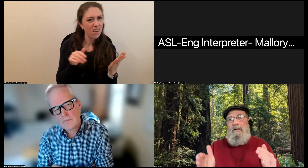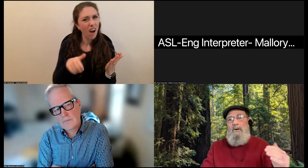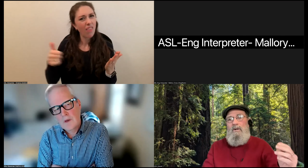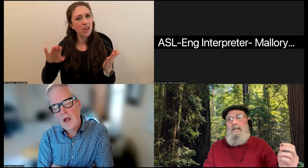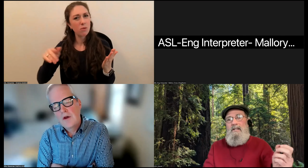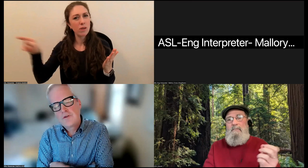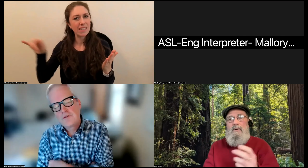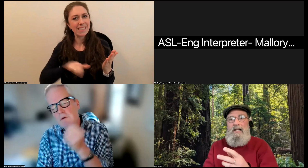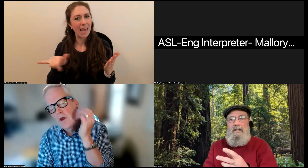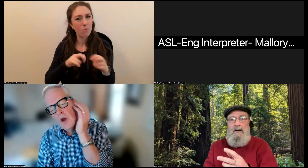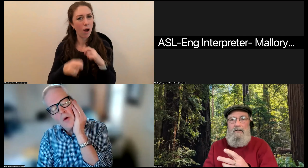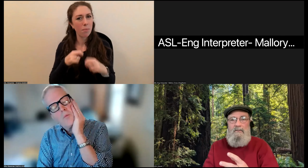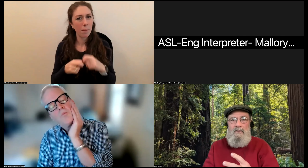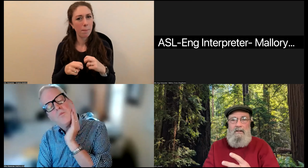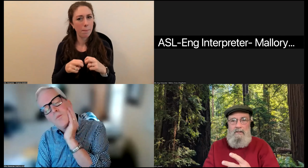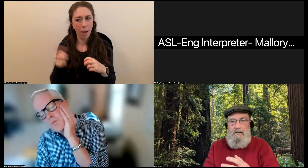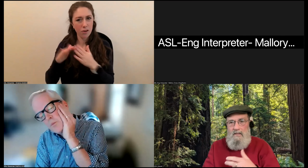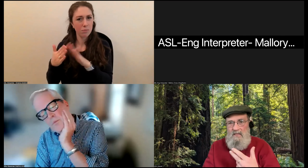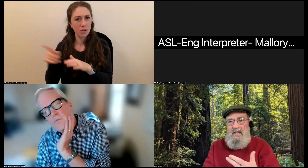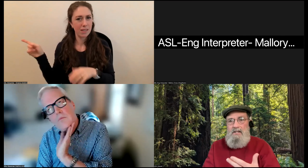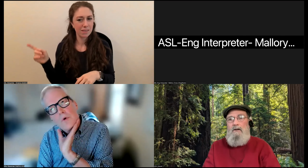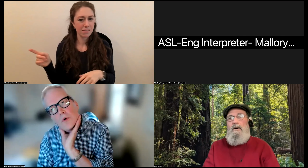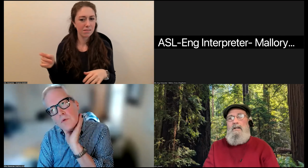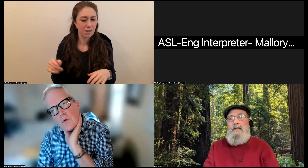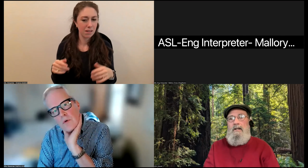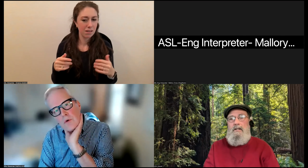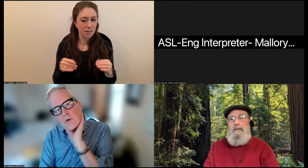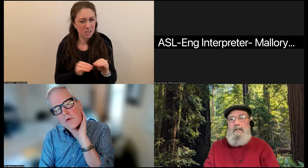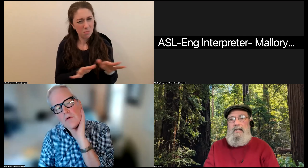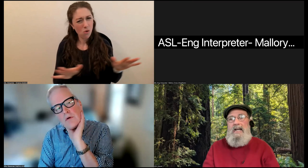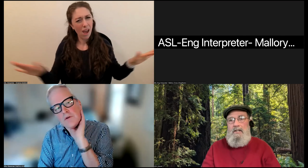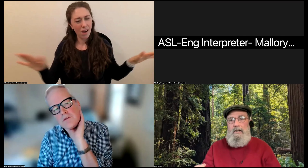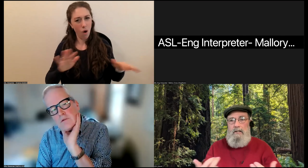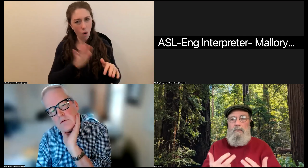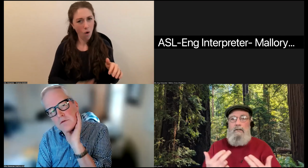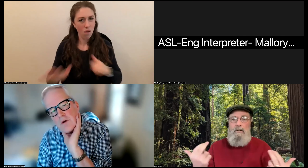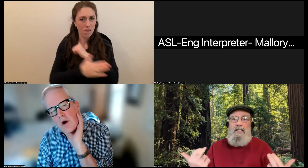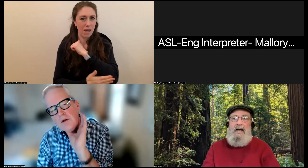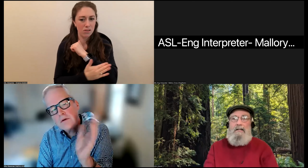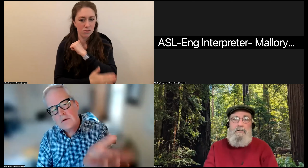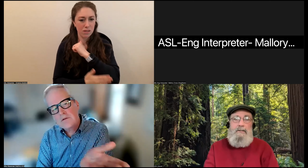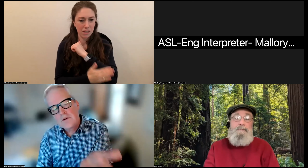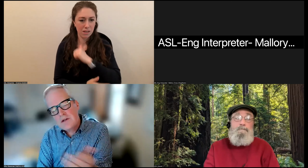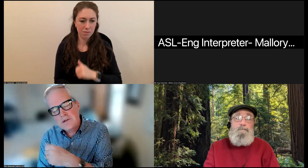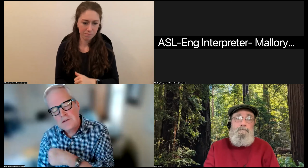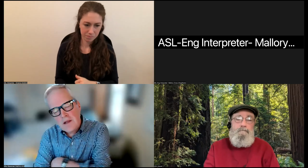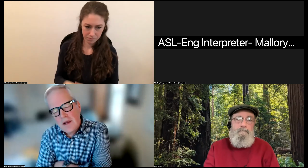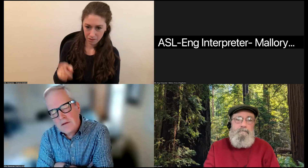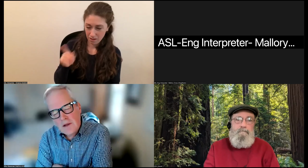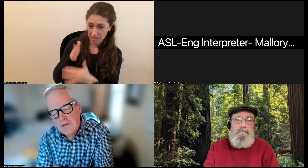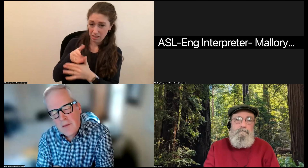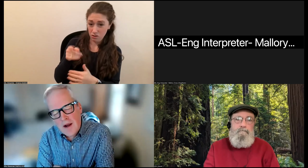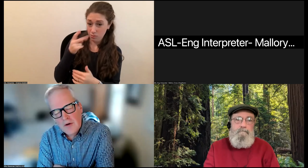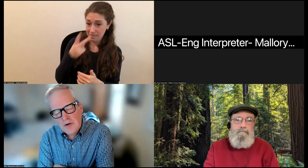problem? What's the spread of things across the country nationally? You can look at that. So you're actually seeing